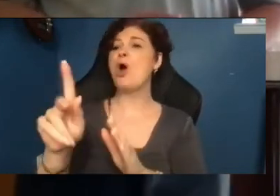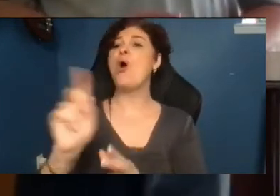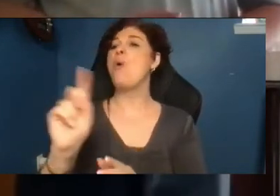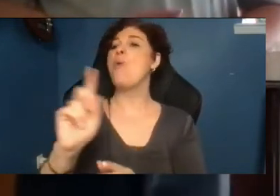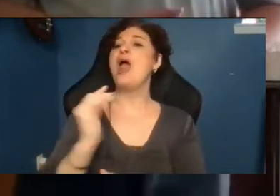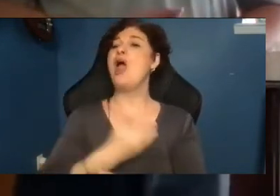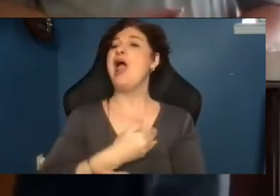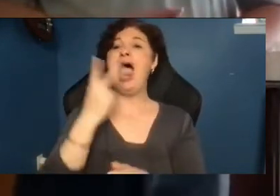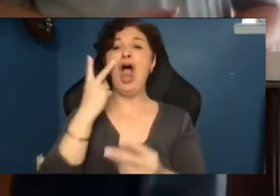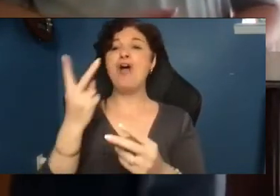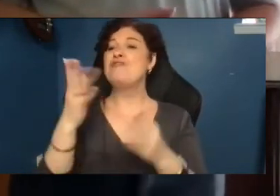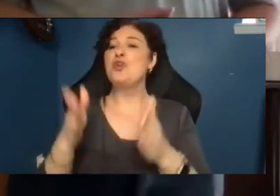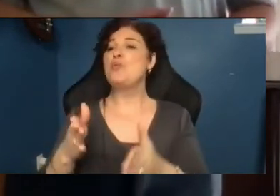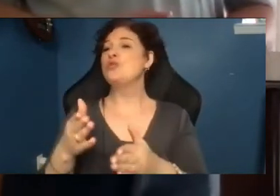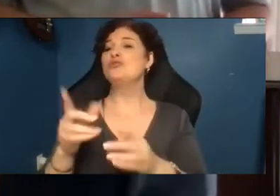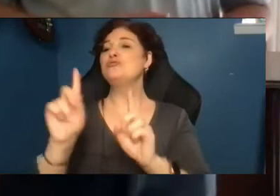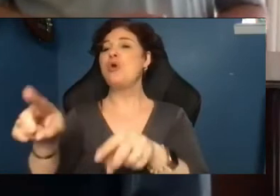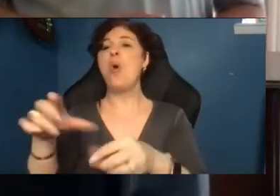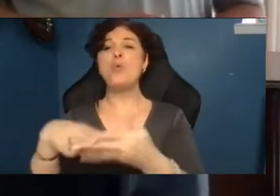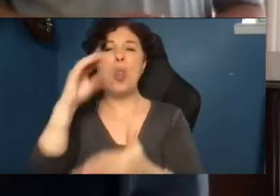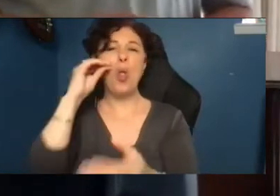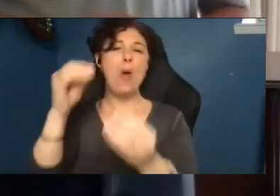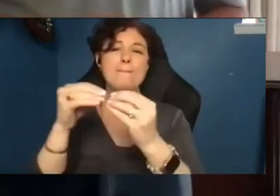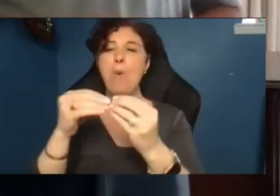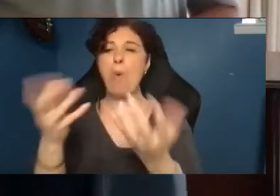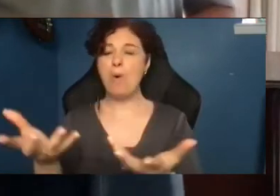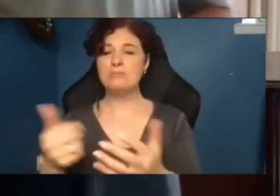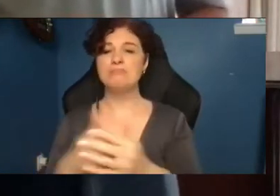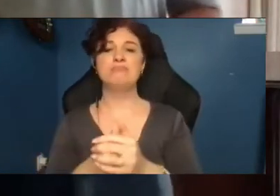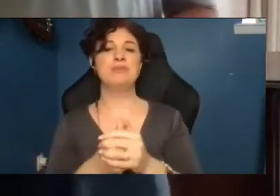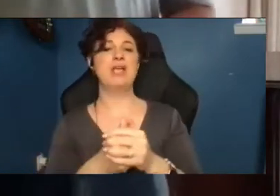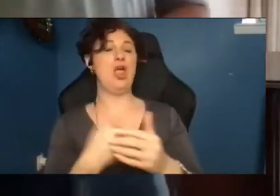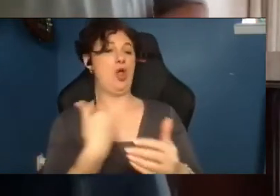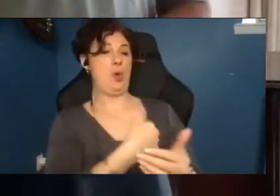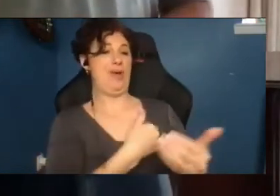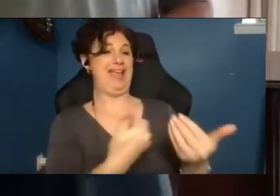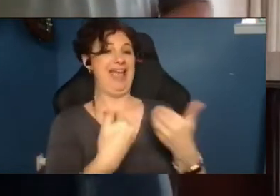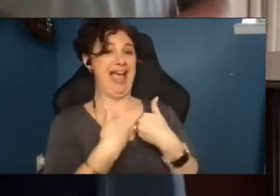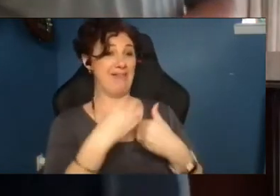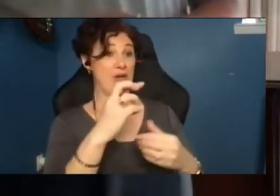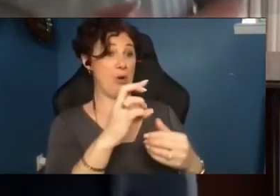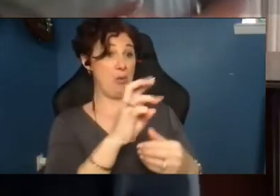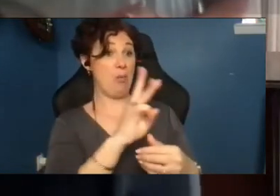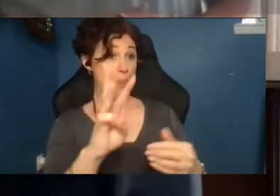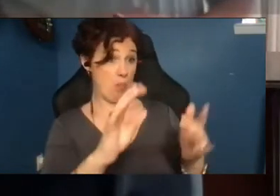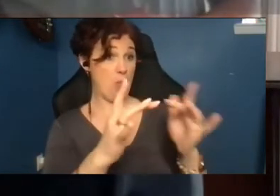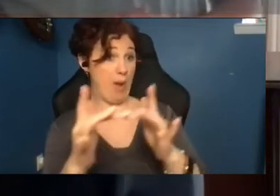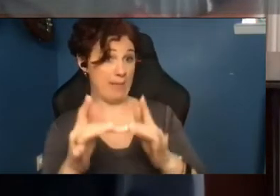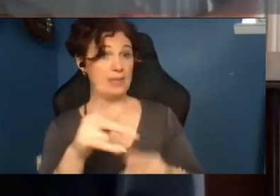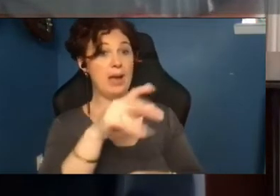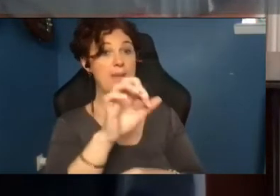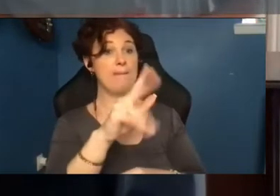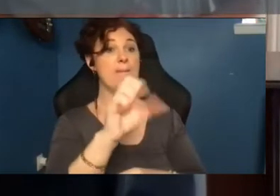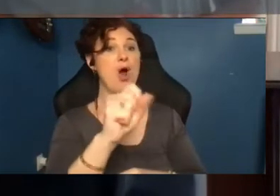could our viewers go to learn that? We have a website,